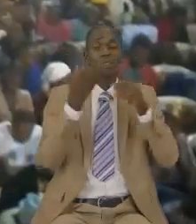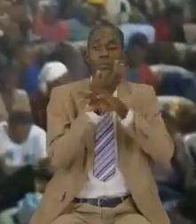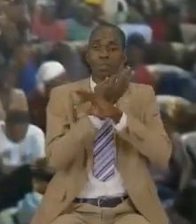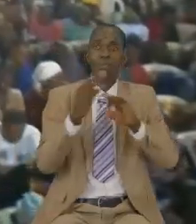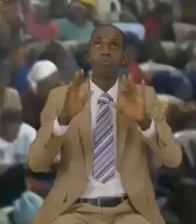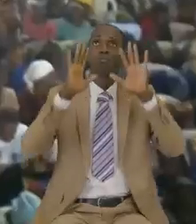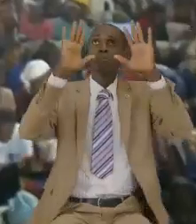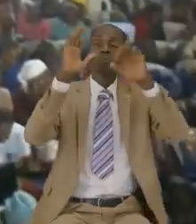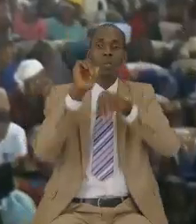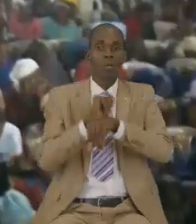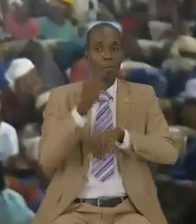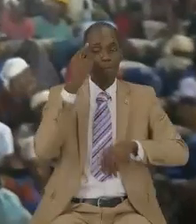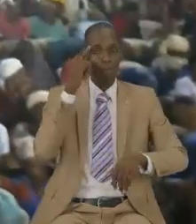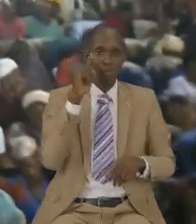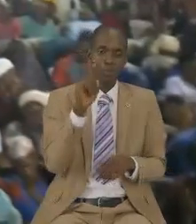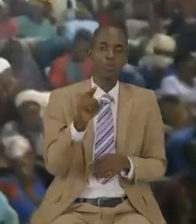Miracle for you.